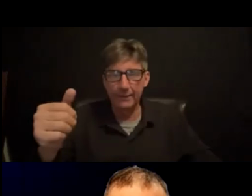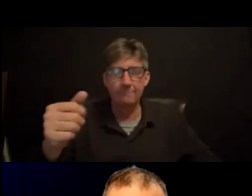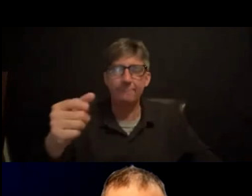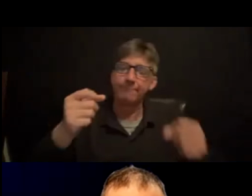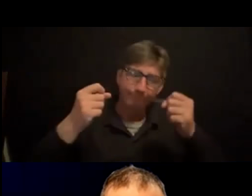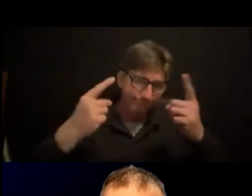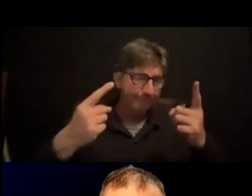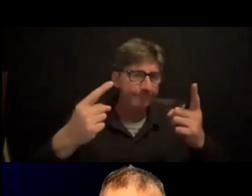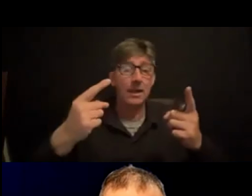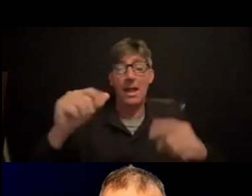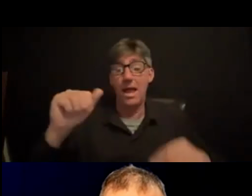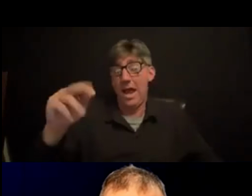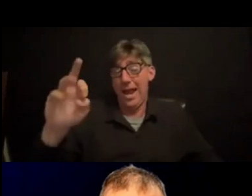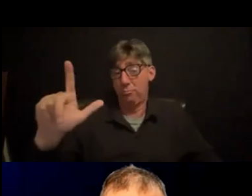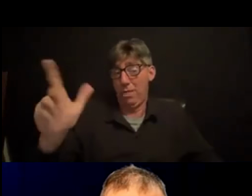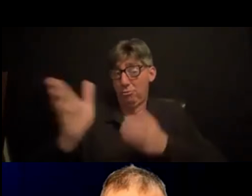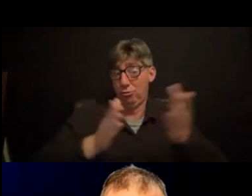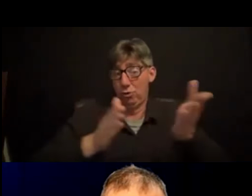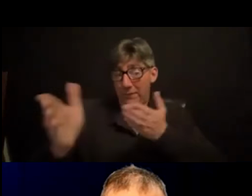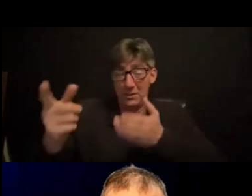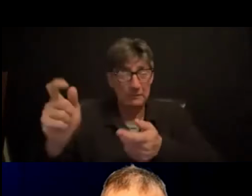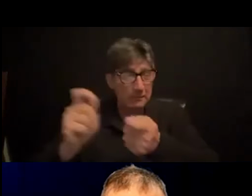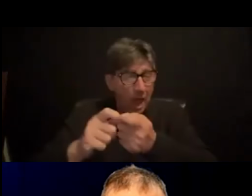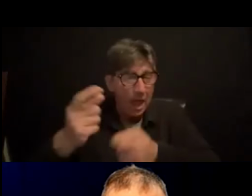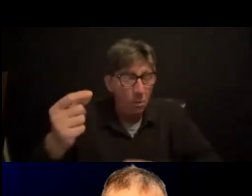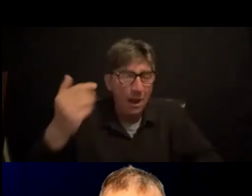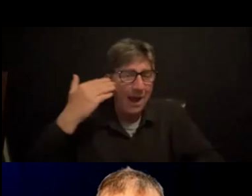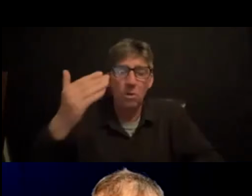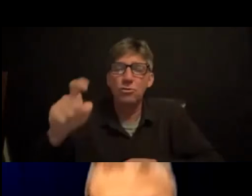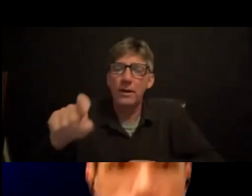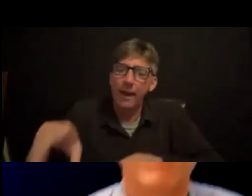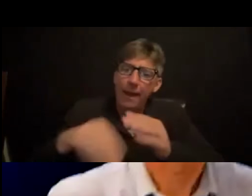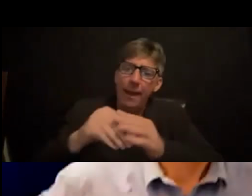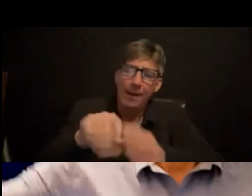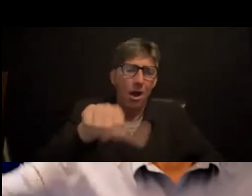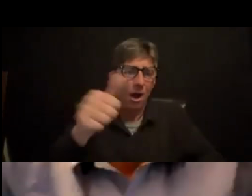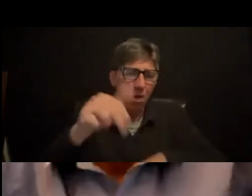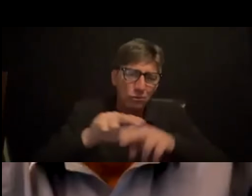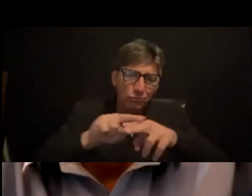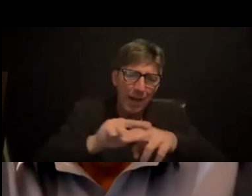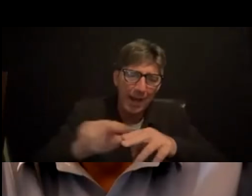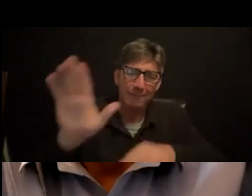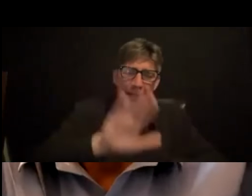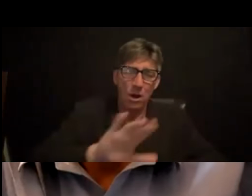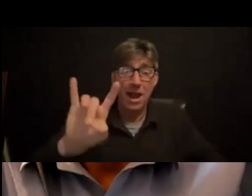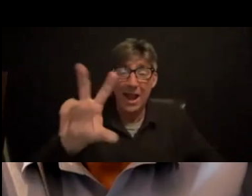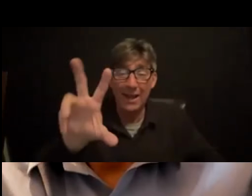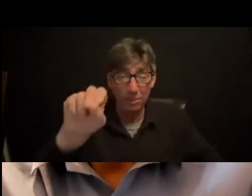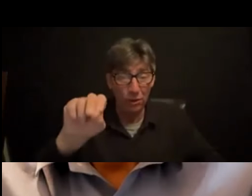going to be for April, but I think if there was another train somewhere between 8:30, I think that would improve things a little bit more.